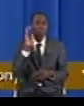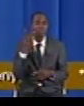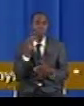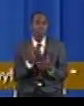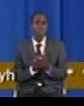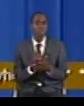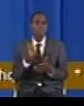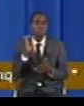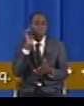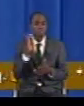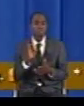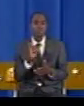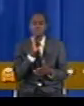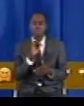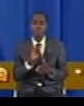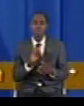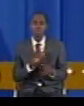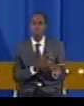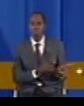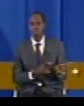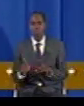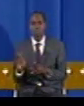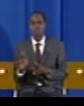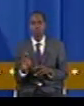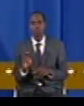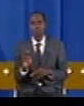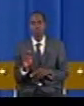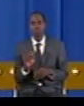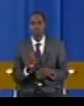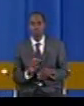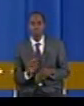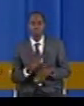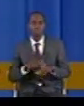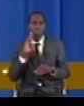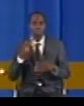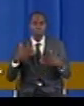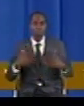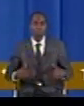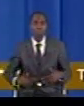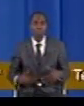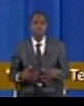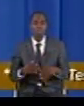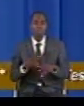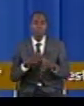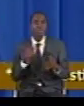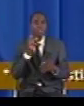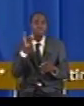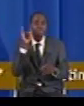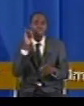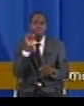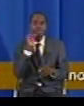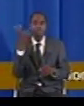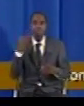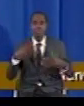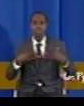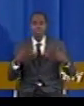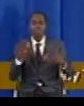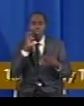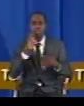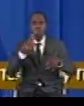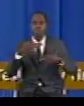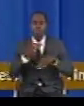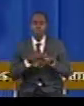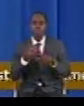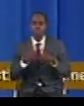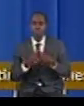already out. But by the grace of God, yesterday, I was healed. I even test myself. After